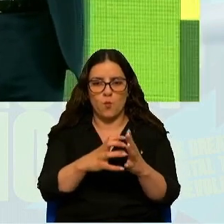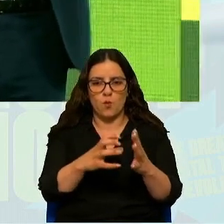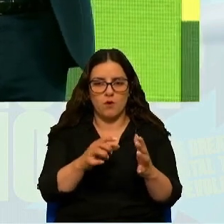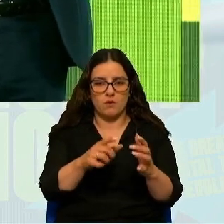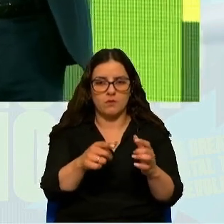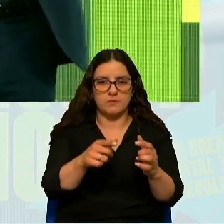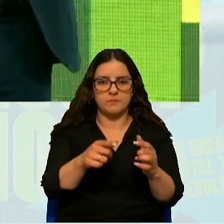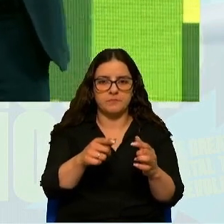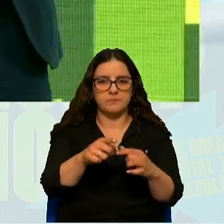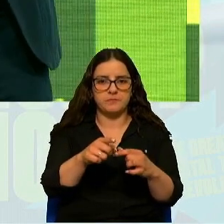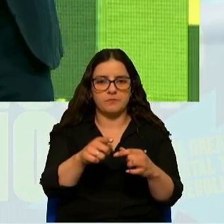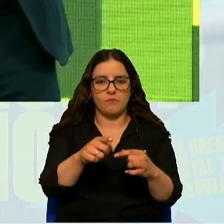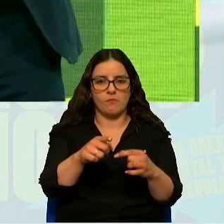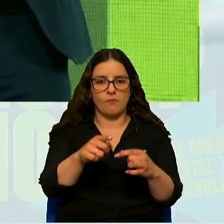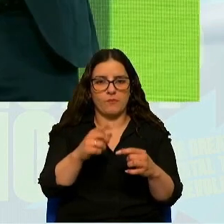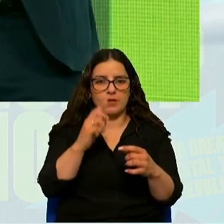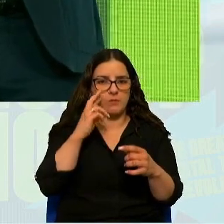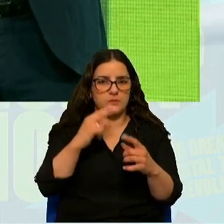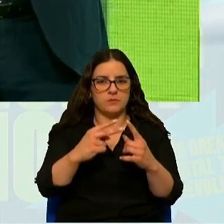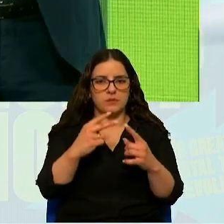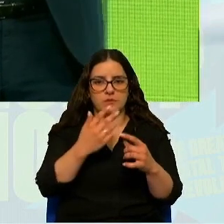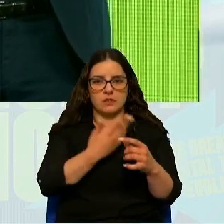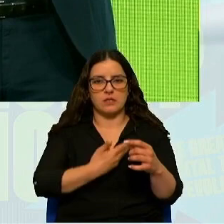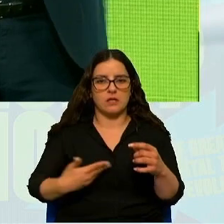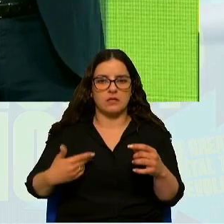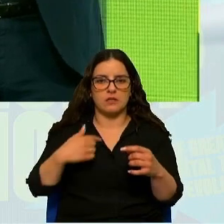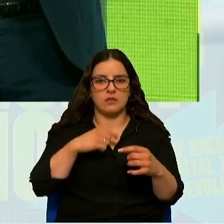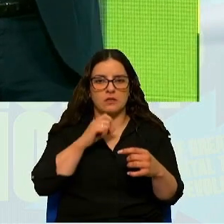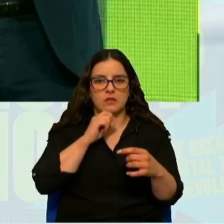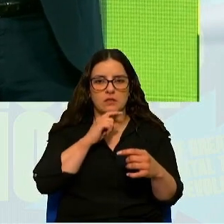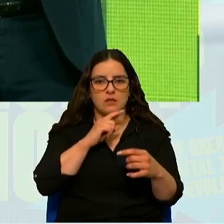important because from